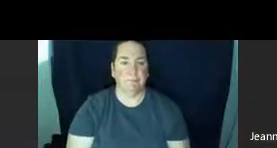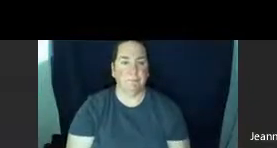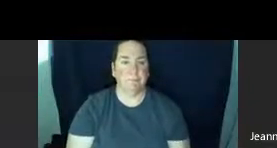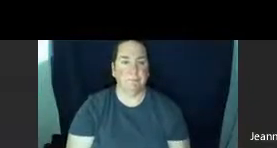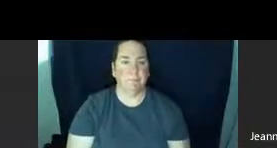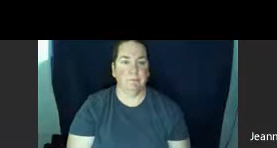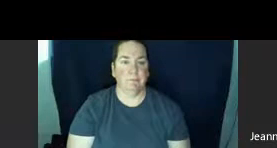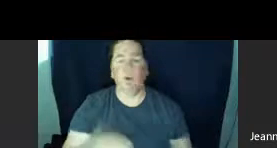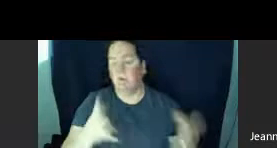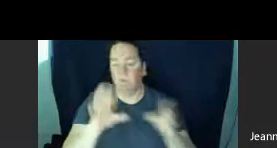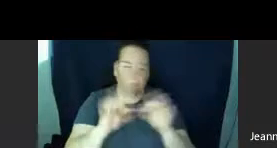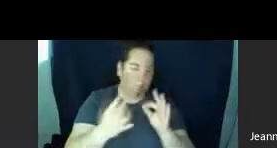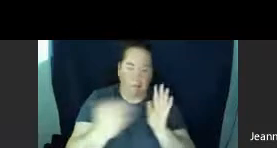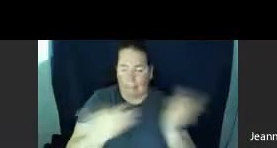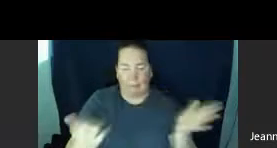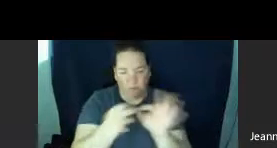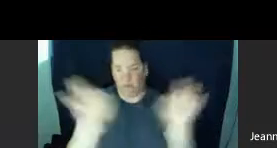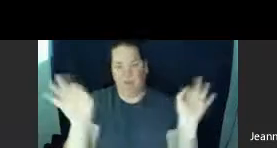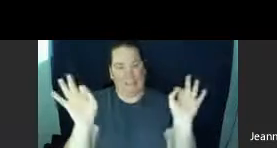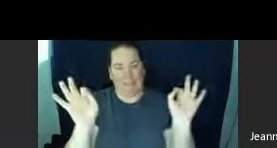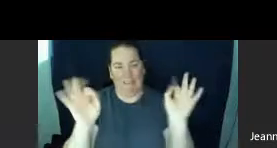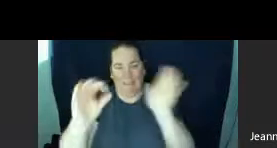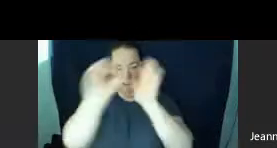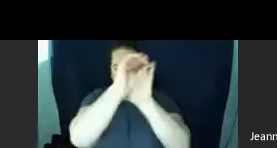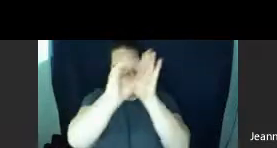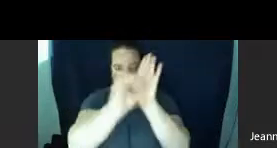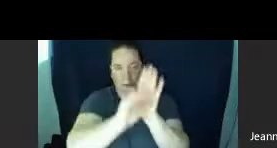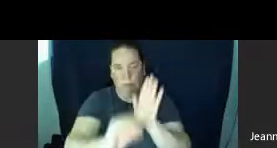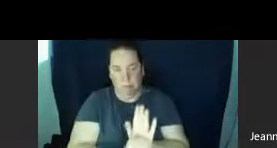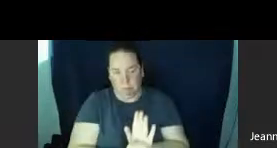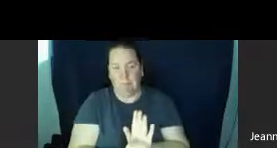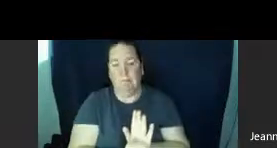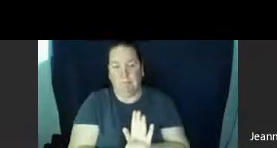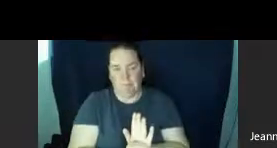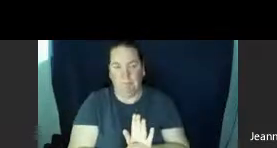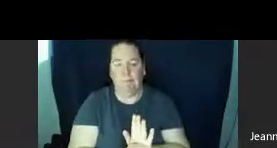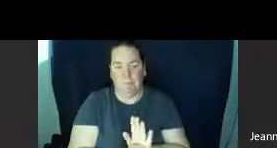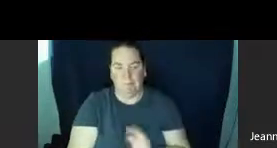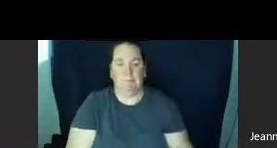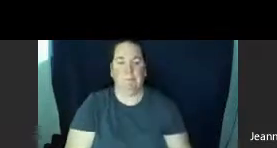And as I just mentioned, it's free, so it's completely covered. There's no cost sharing.